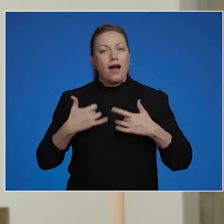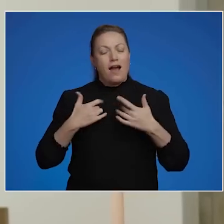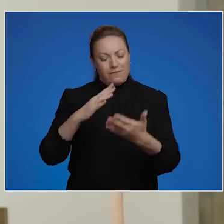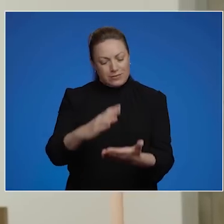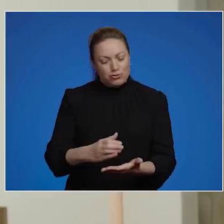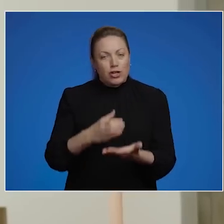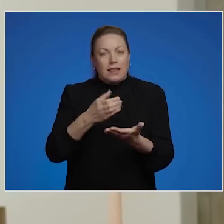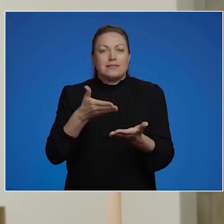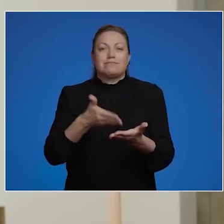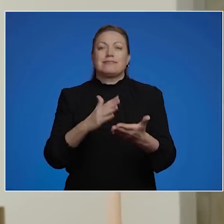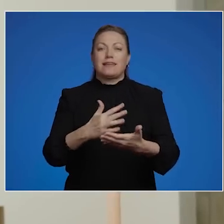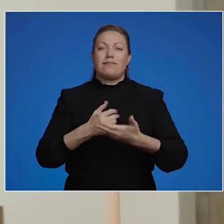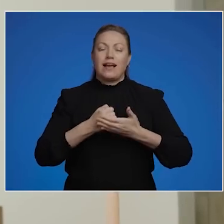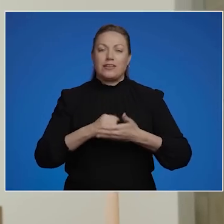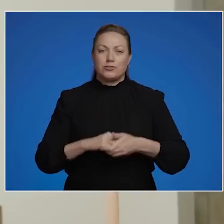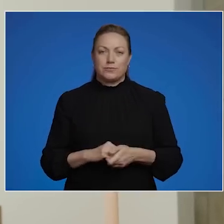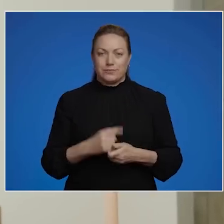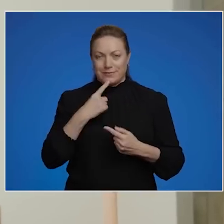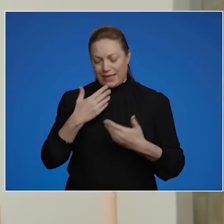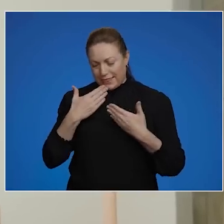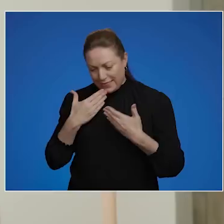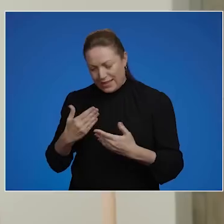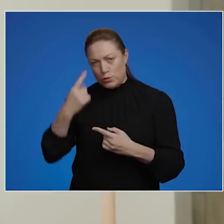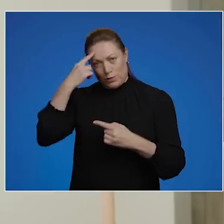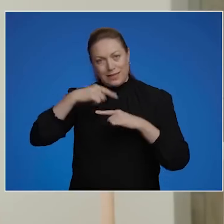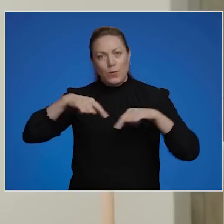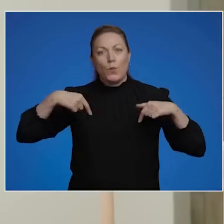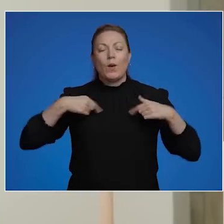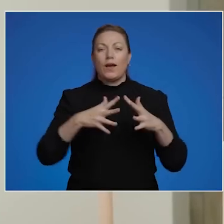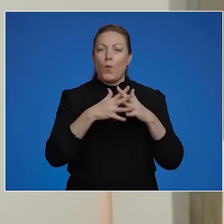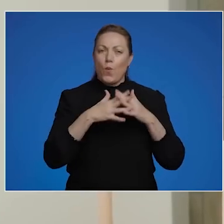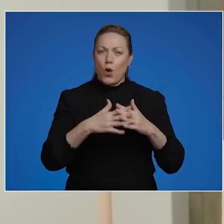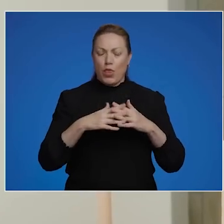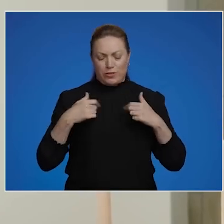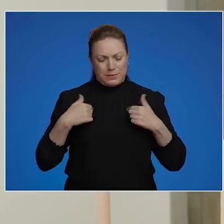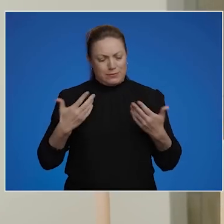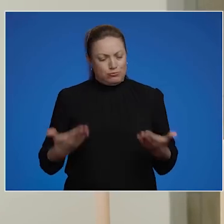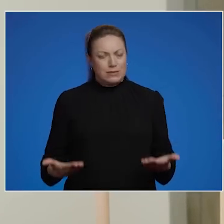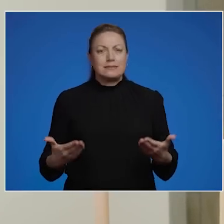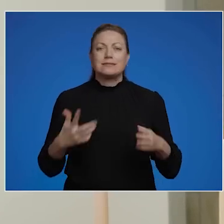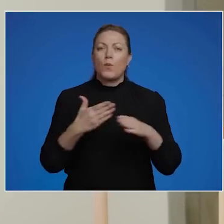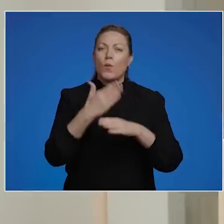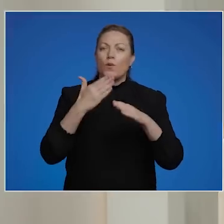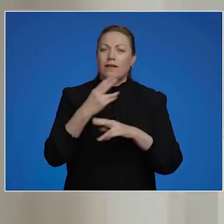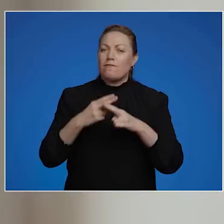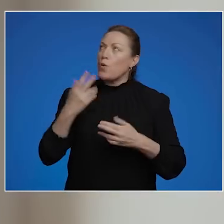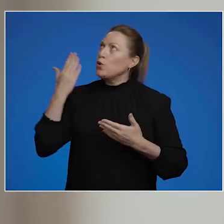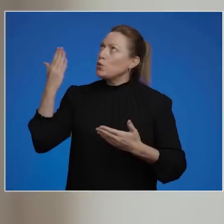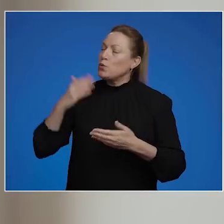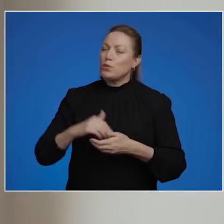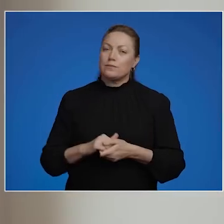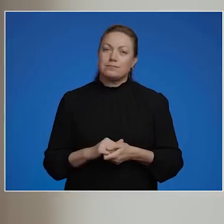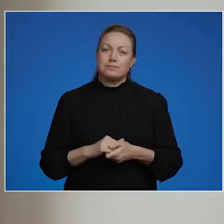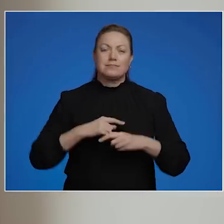salvation, giving thanks that you have held us worthy to be in your presence and minister to you. Humbly we